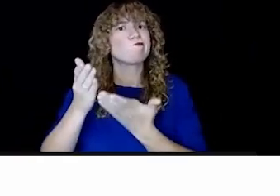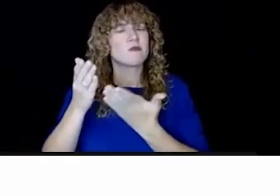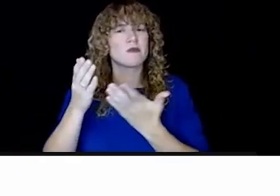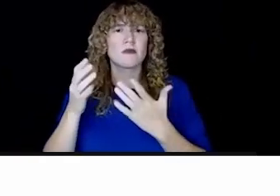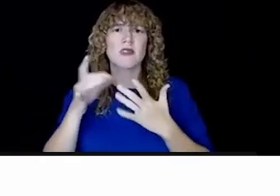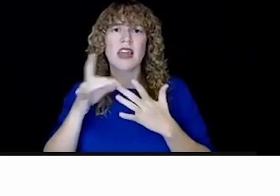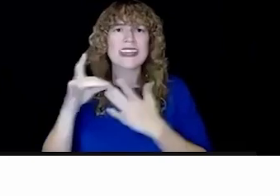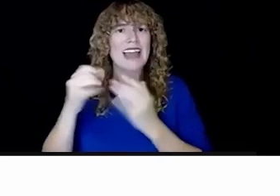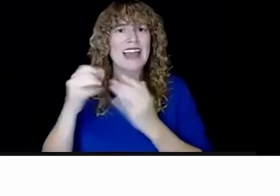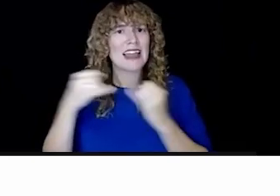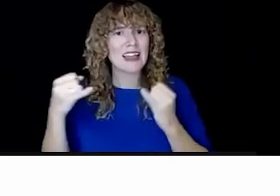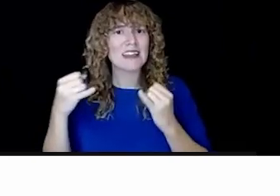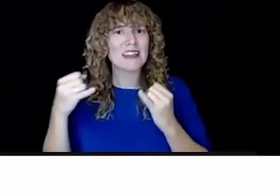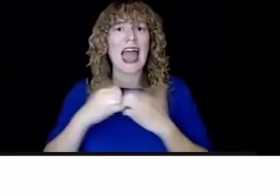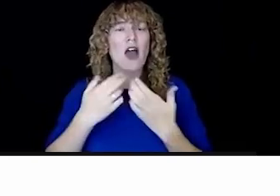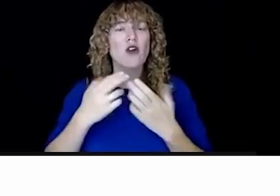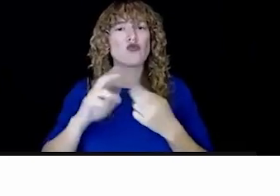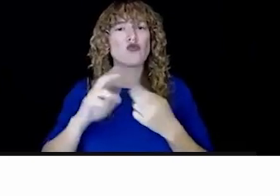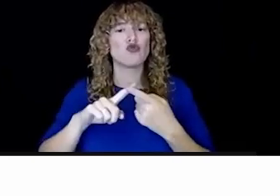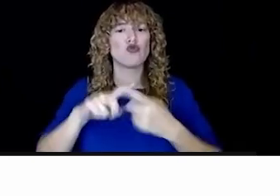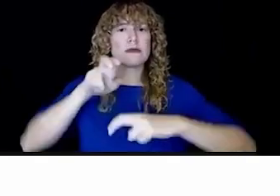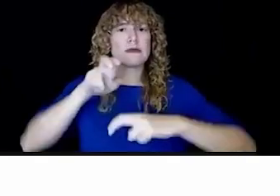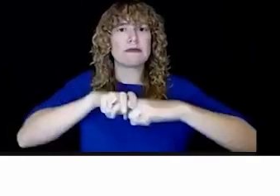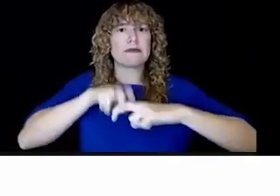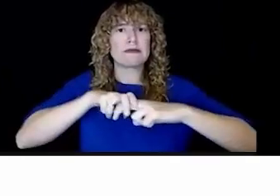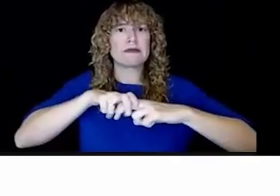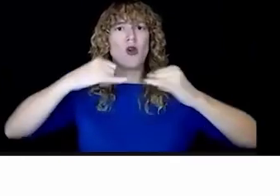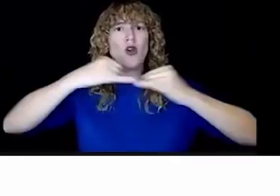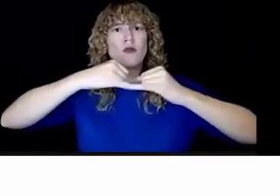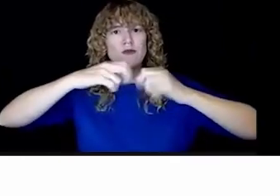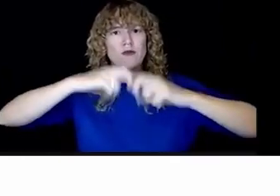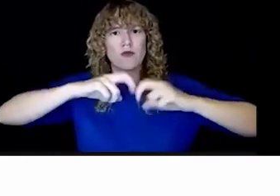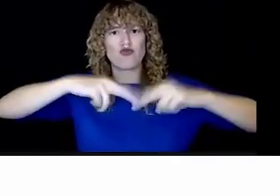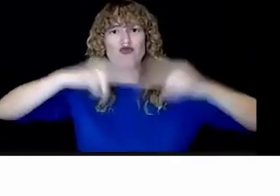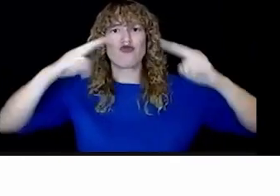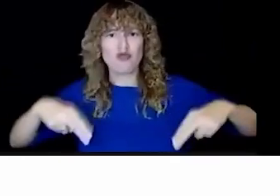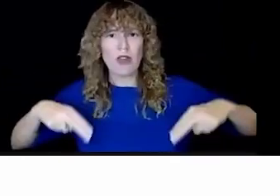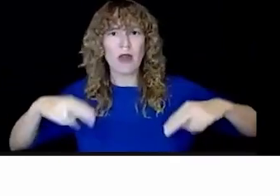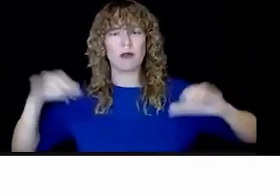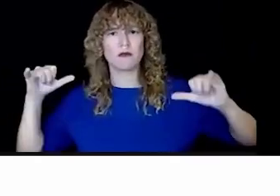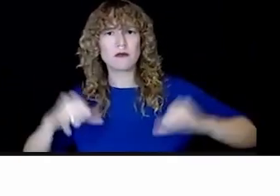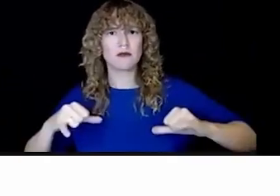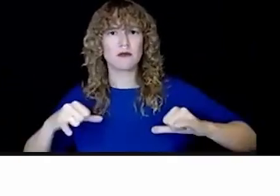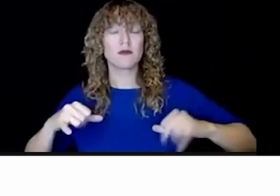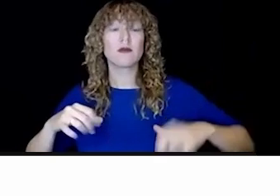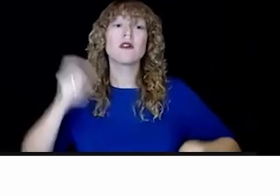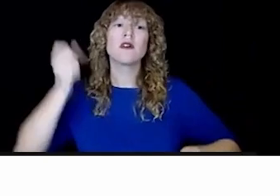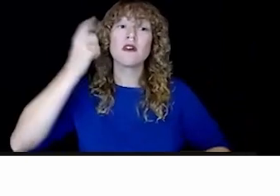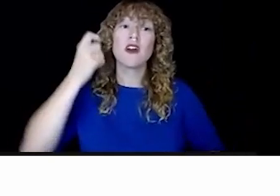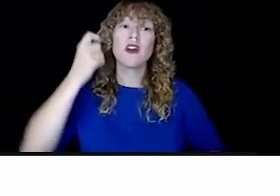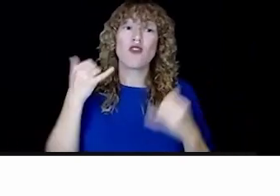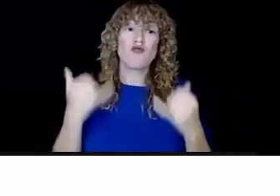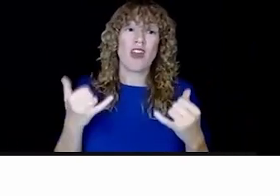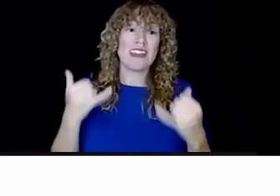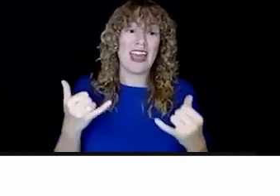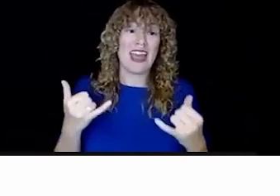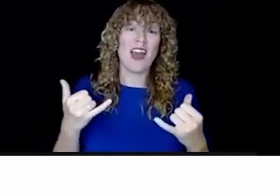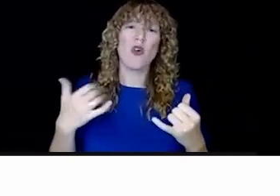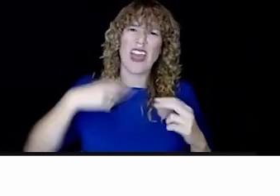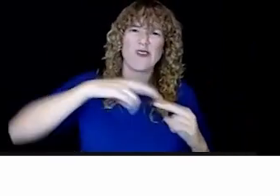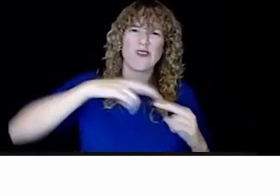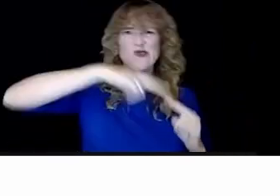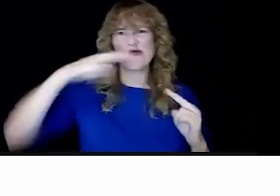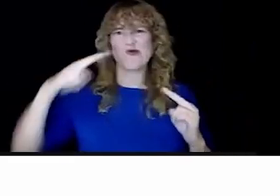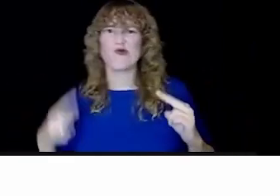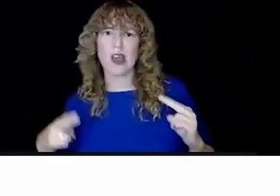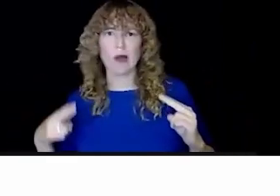on aircraft. So speaking of strapping and securements, currently ratchet straps are widely used to strap down mobility